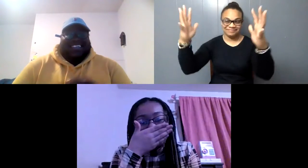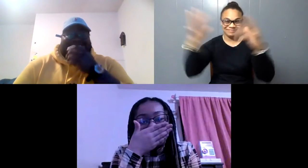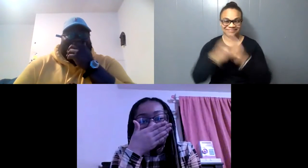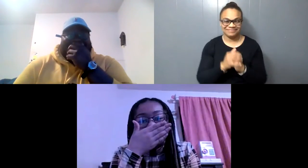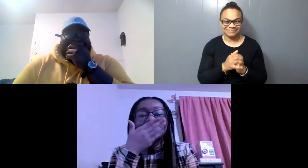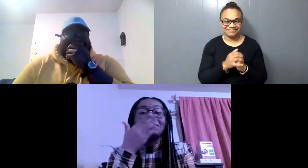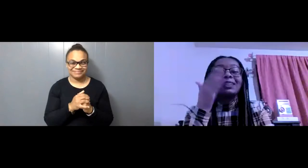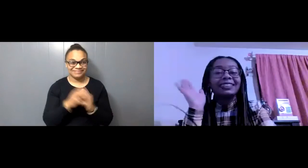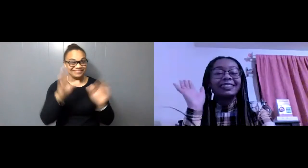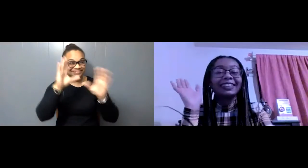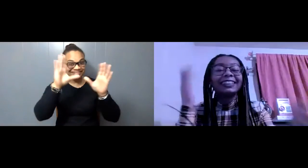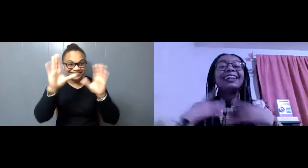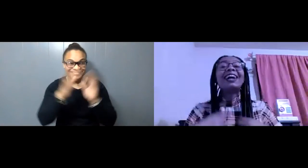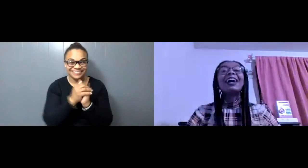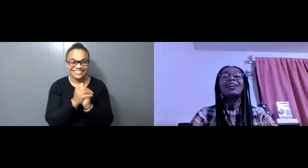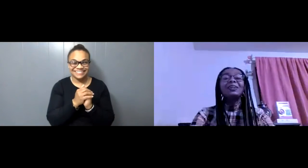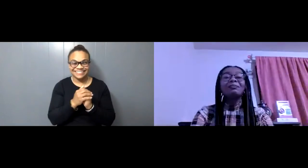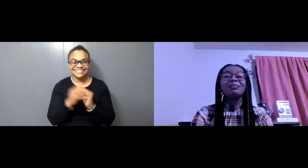I'm sorry, that's my sister.